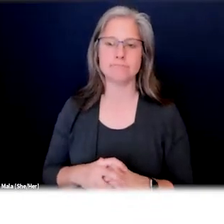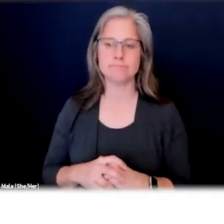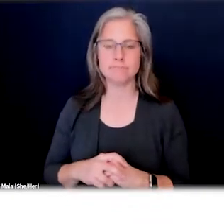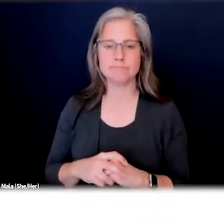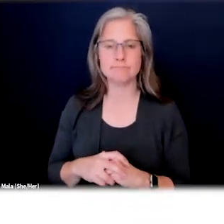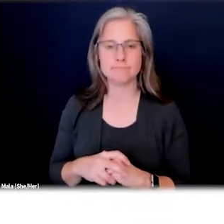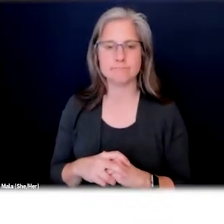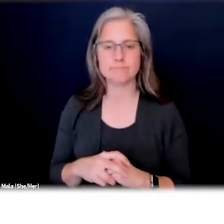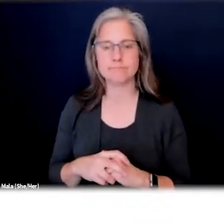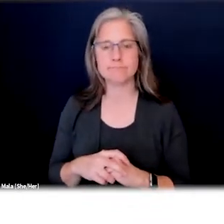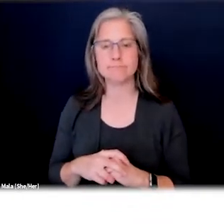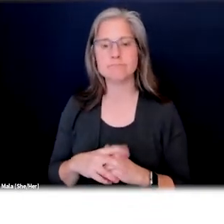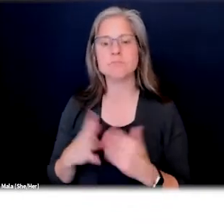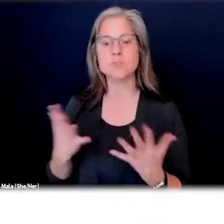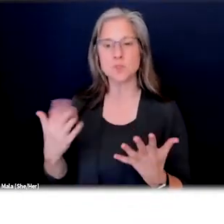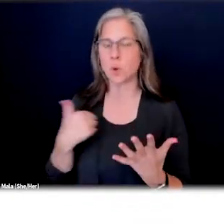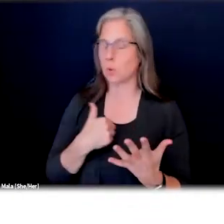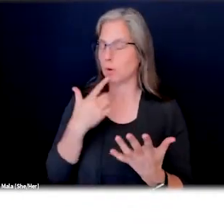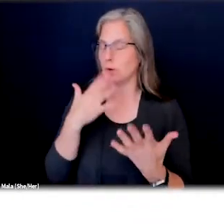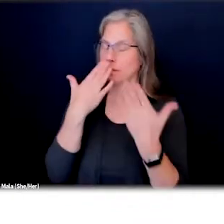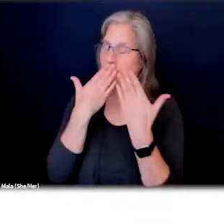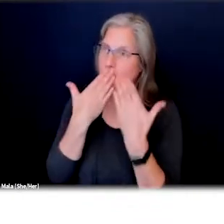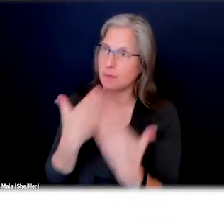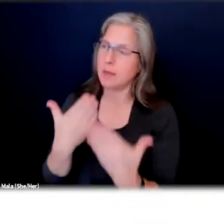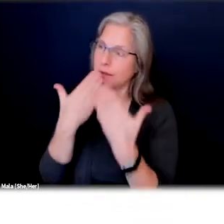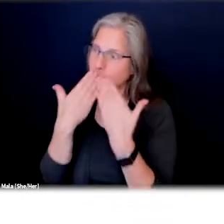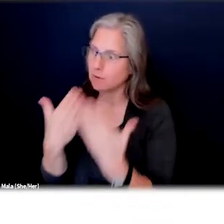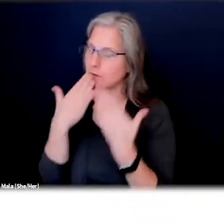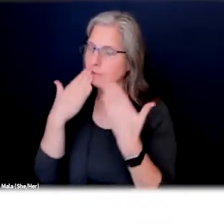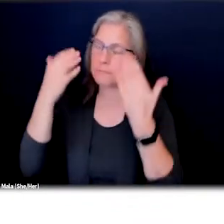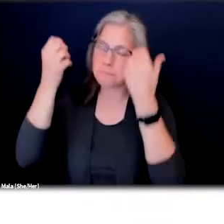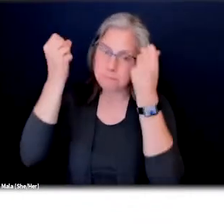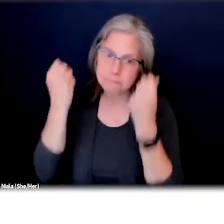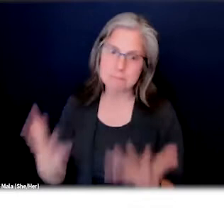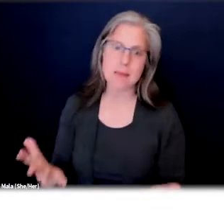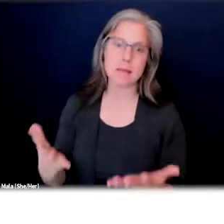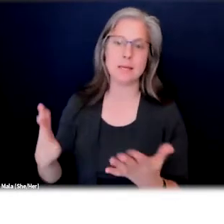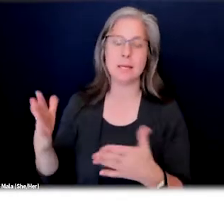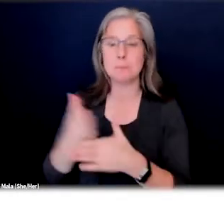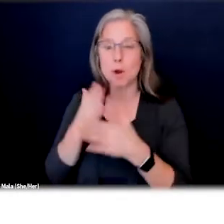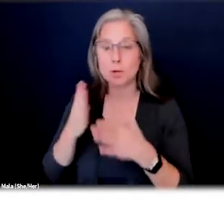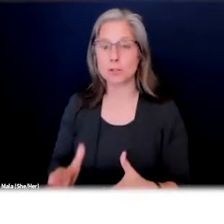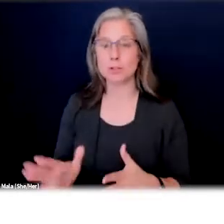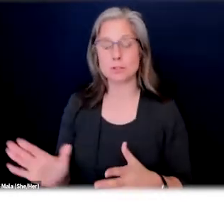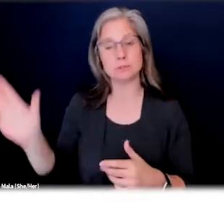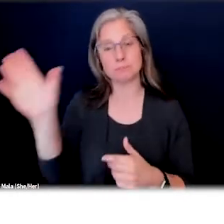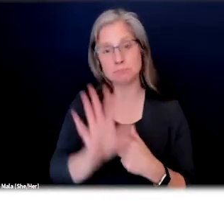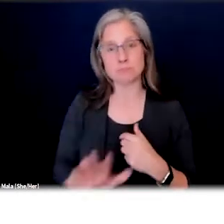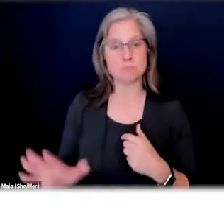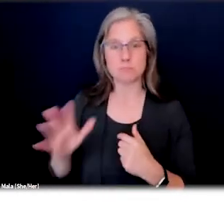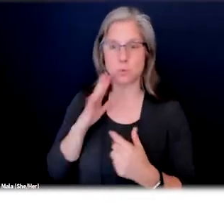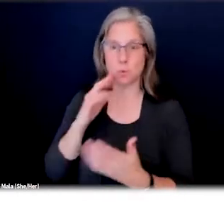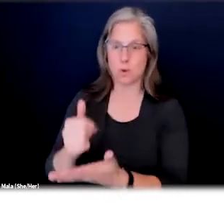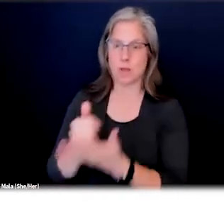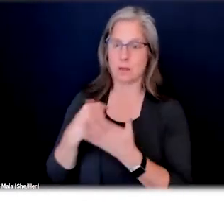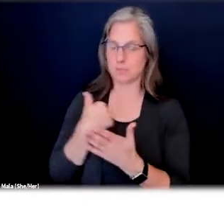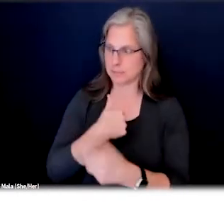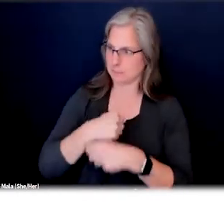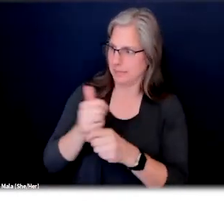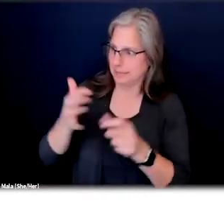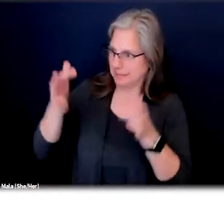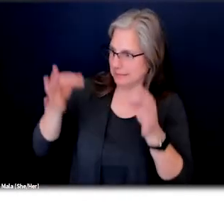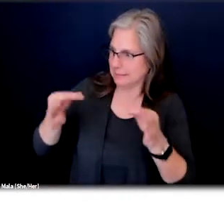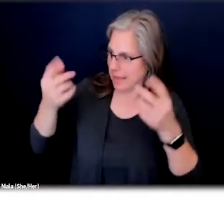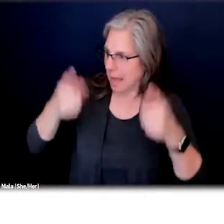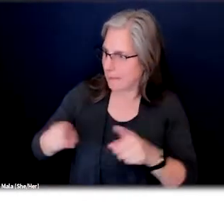vaccination program. So we are so thankful to our many partners across the community who've helped us make this happen